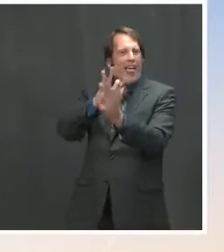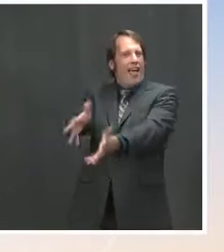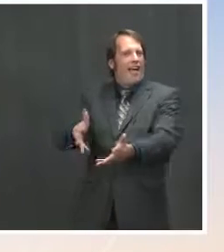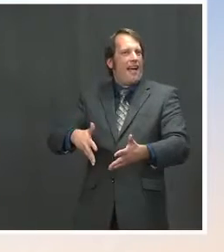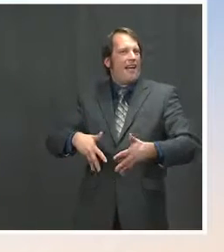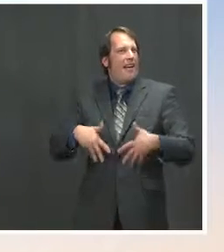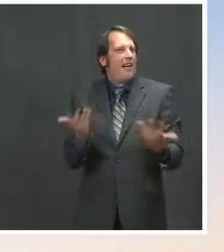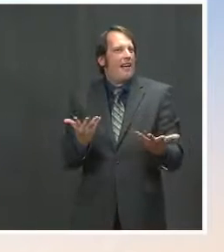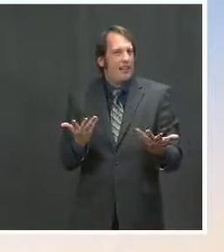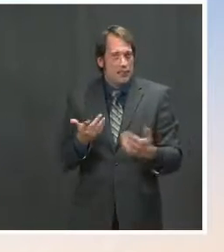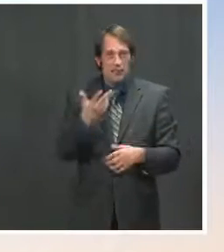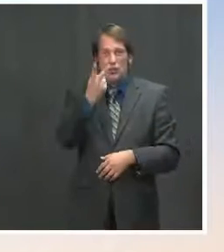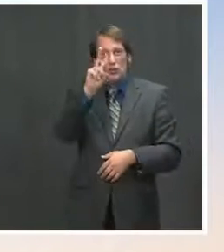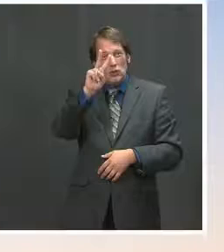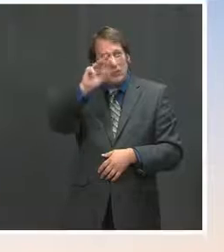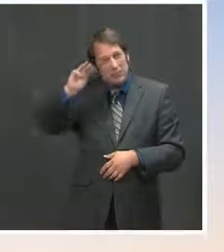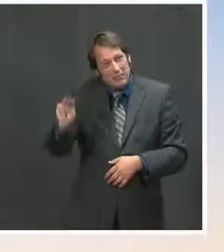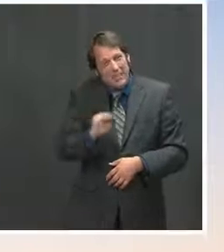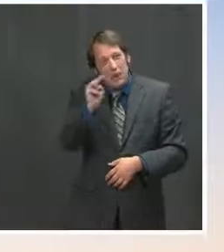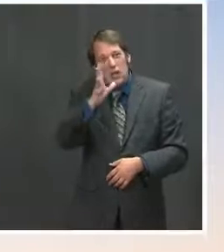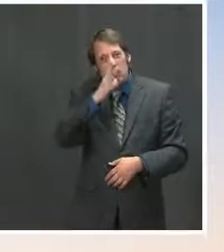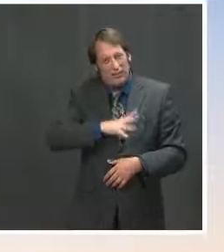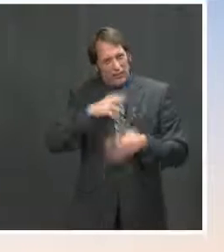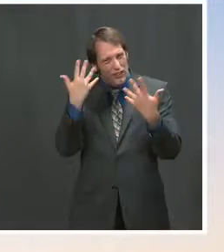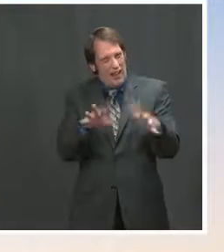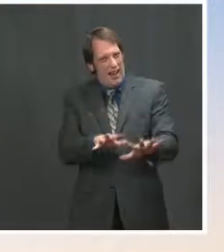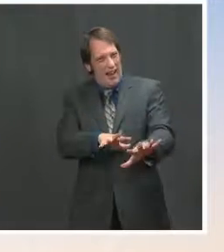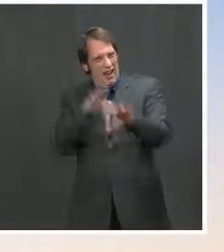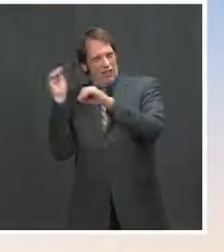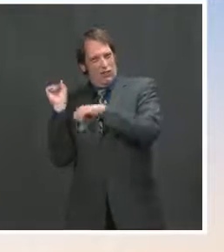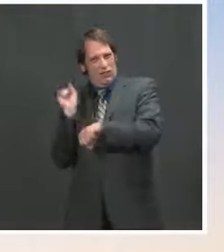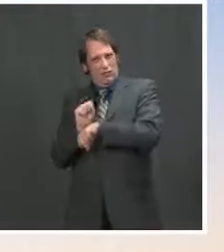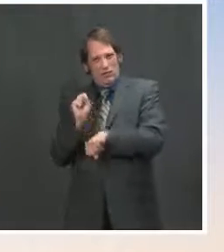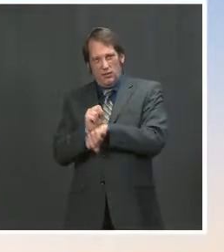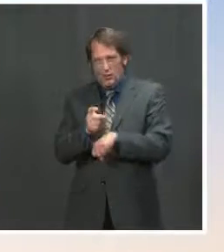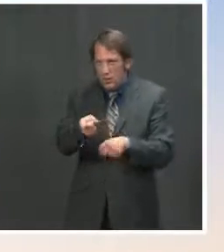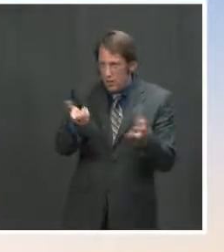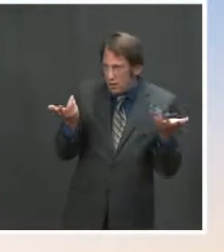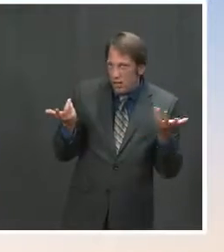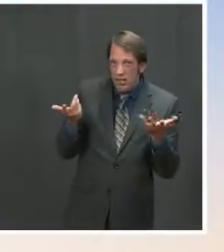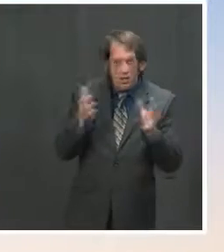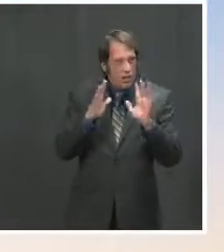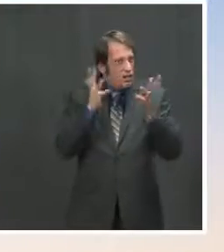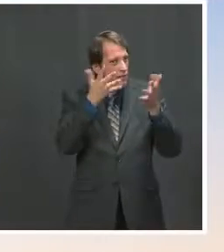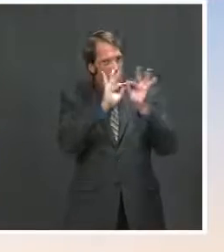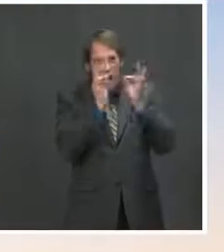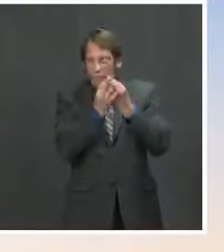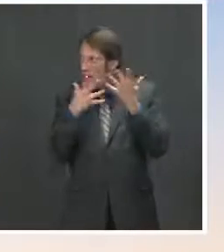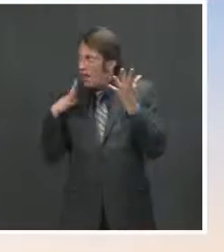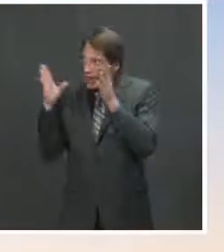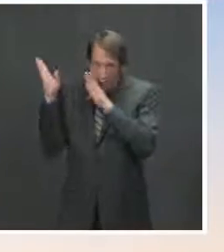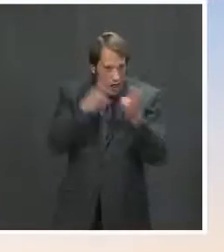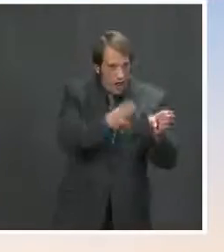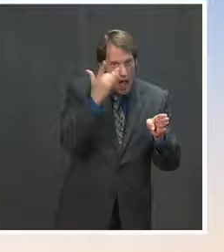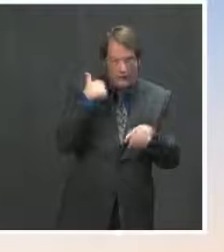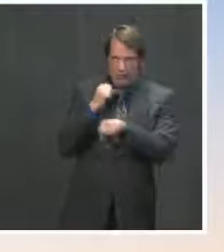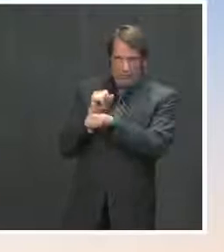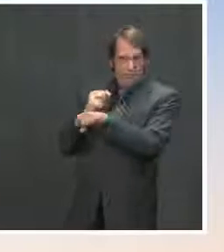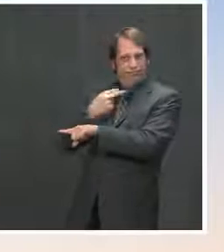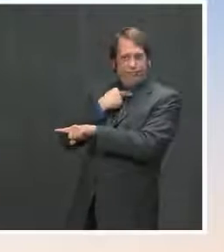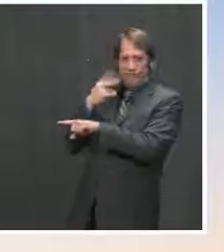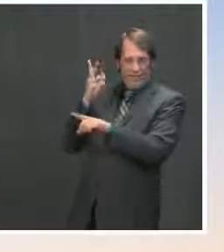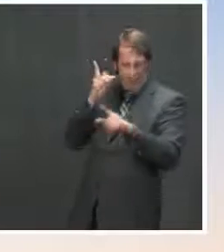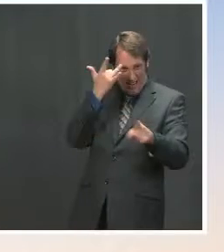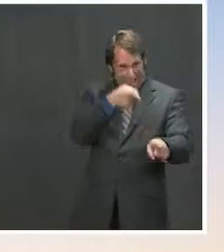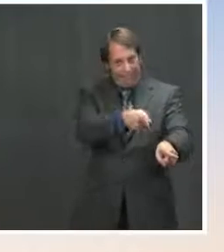women have done so because they are in what many call the sandwich generation, where you're caring for elders and you're also caring for children. Also,